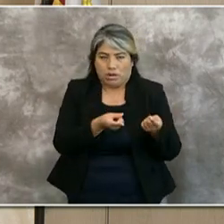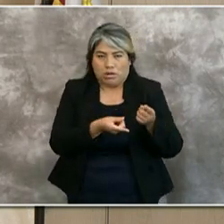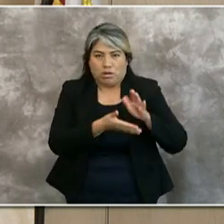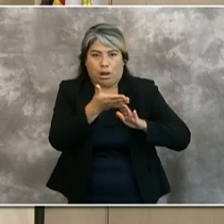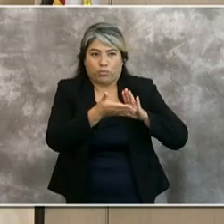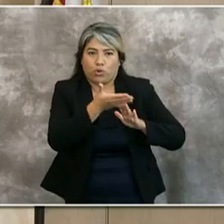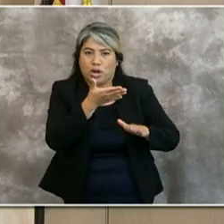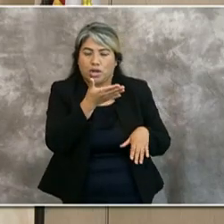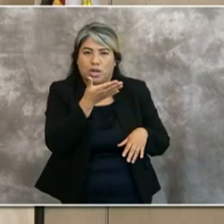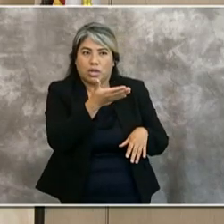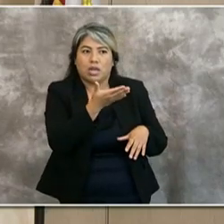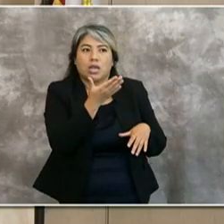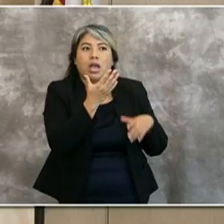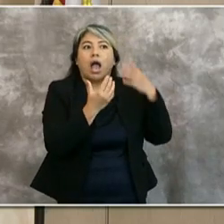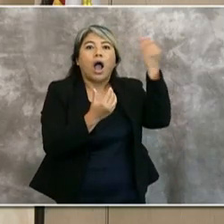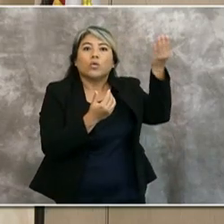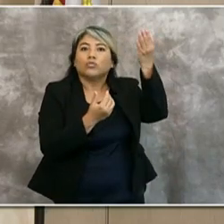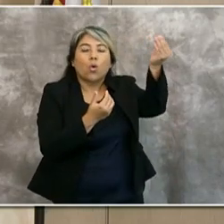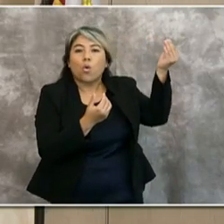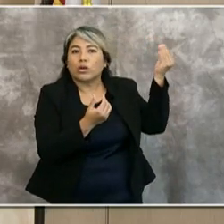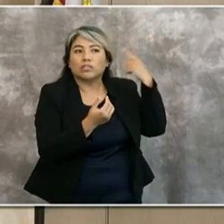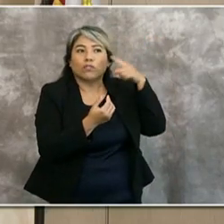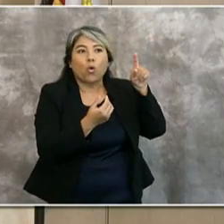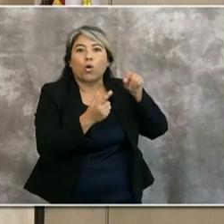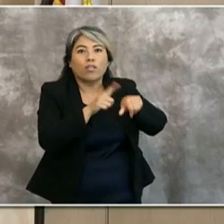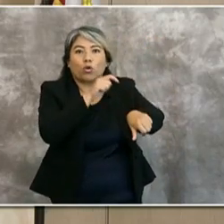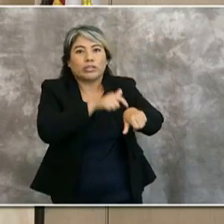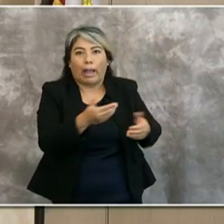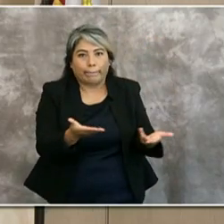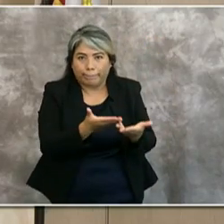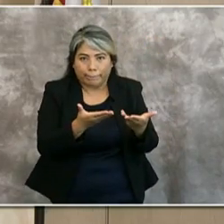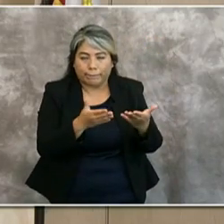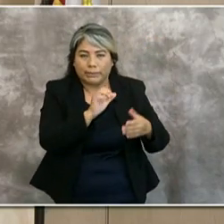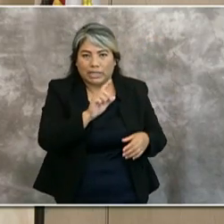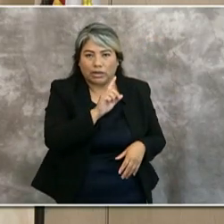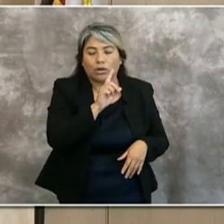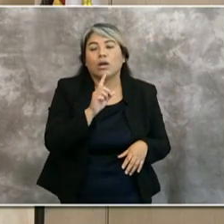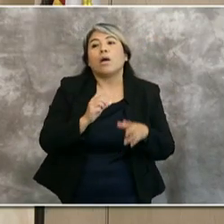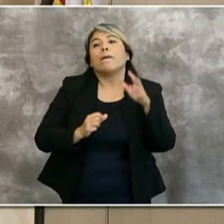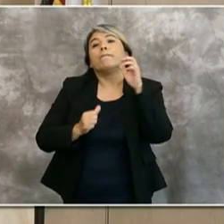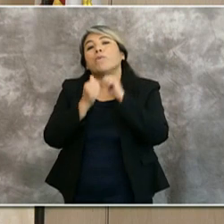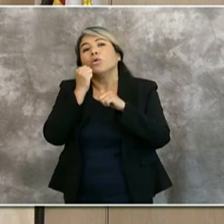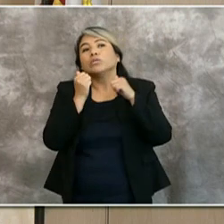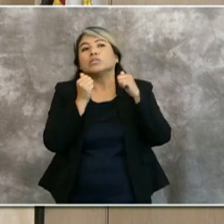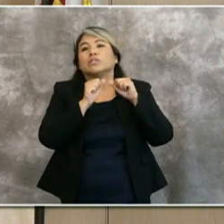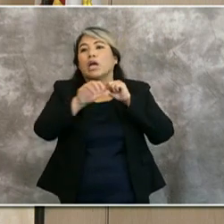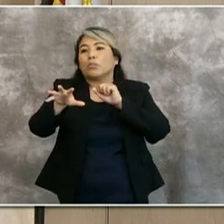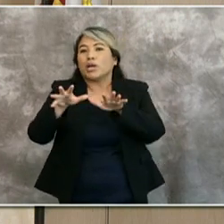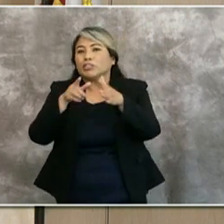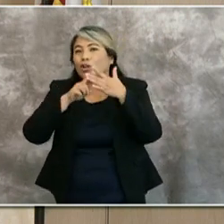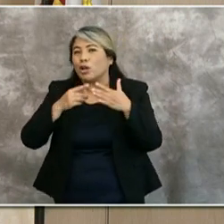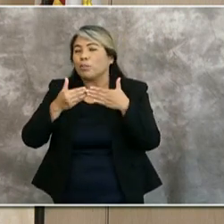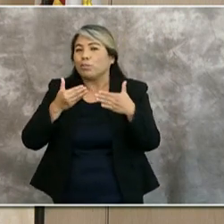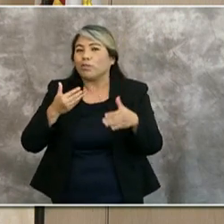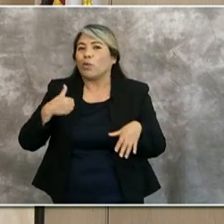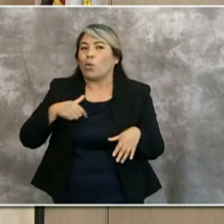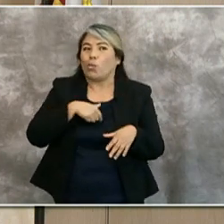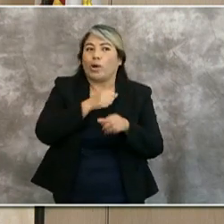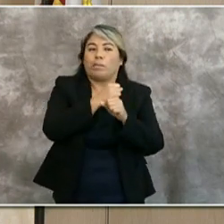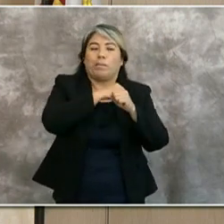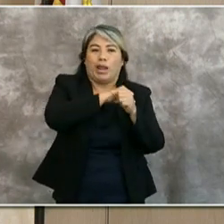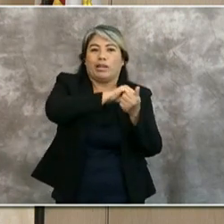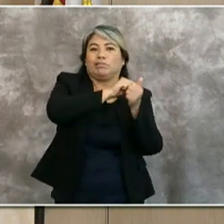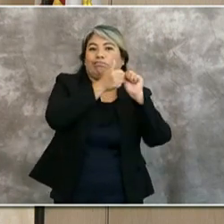operating outdoors for a very long time, most of these outbreaks started before we made those